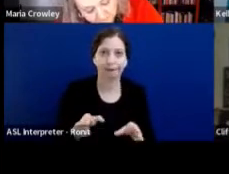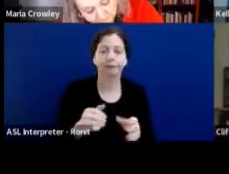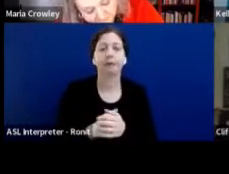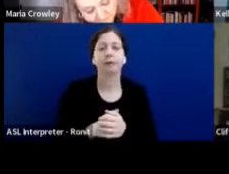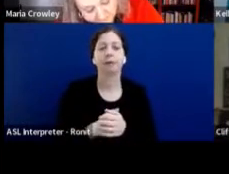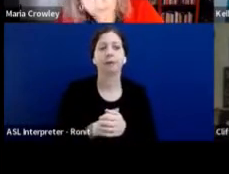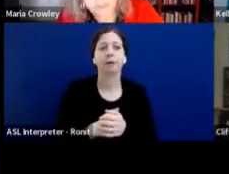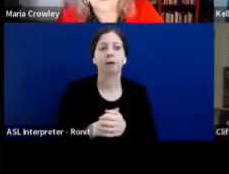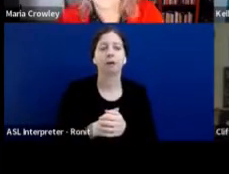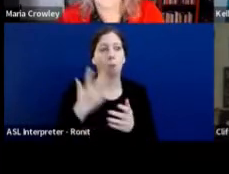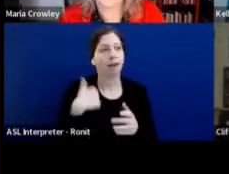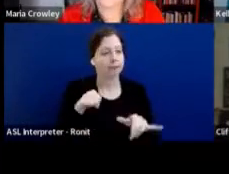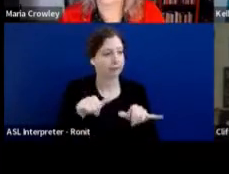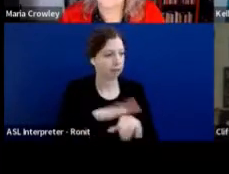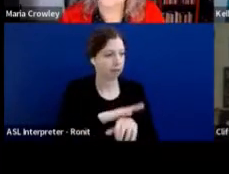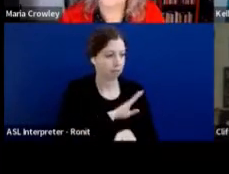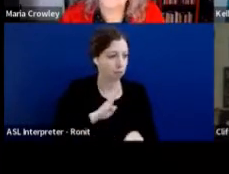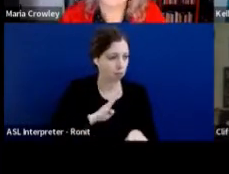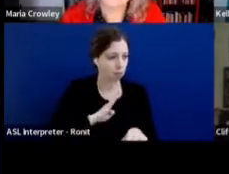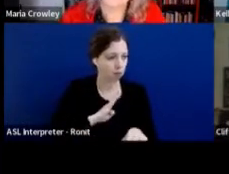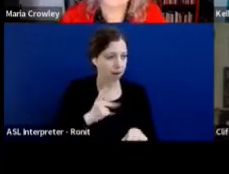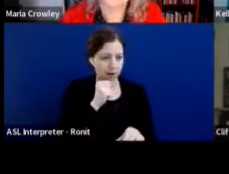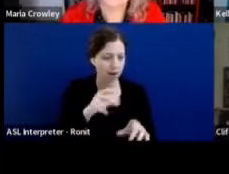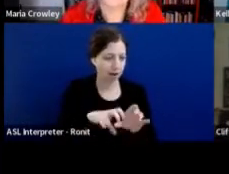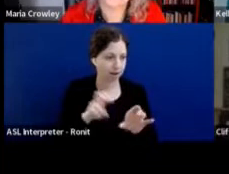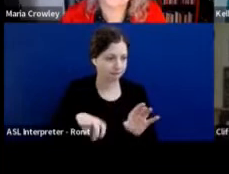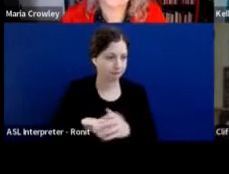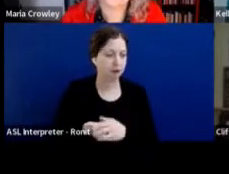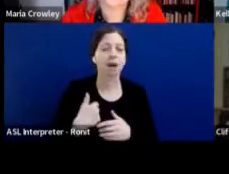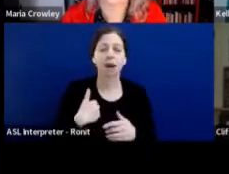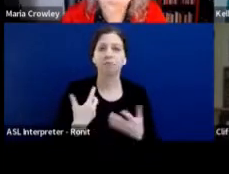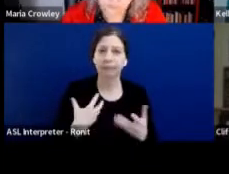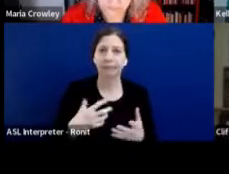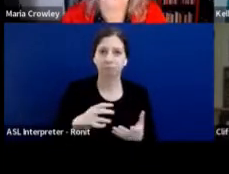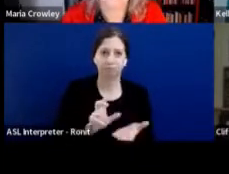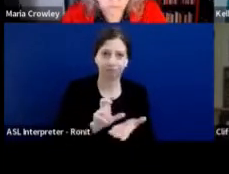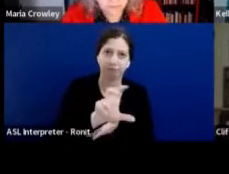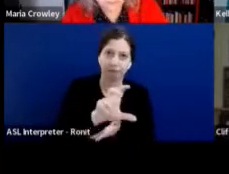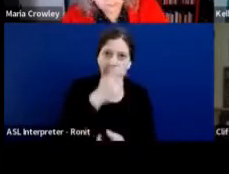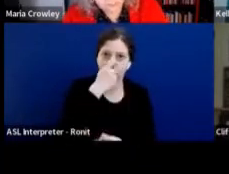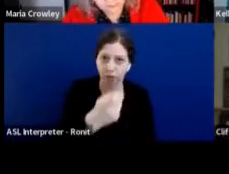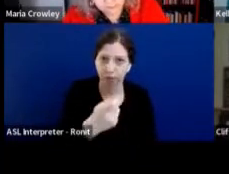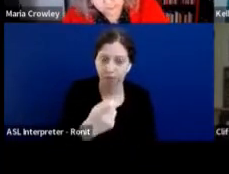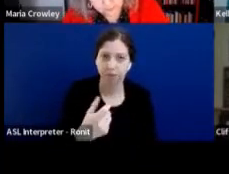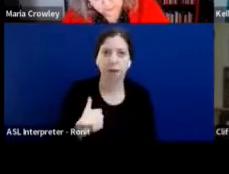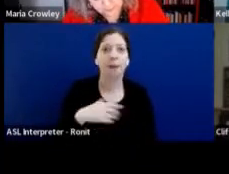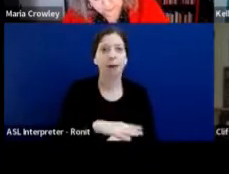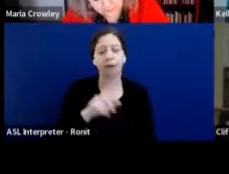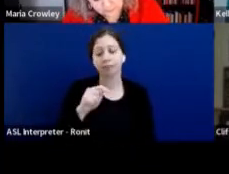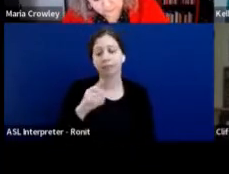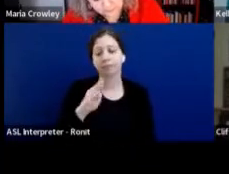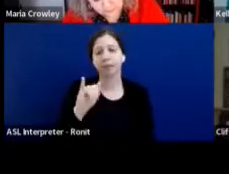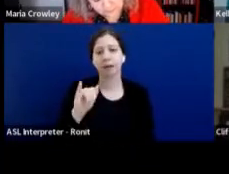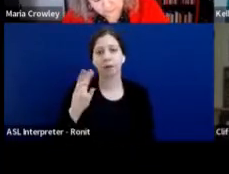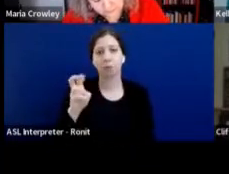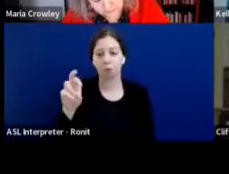Why I stay on the board versus leave? I have a vested interest. Like I said, I'm on the TBI waiver, so it's really important for